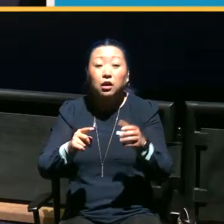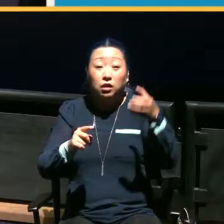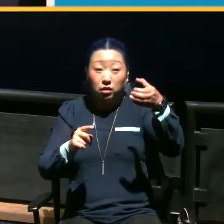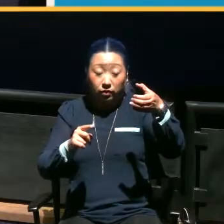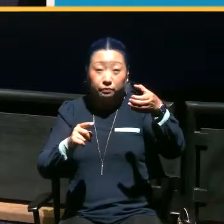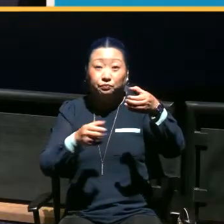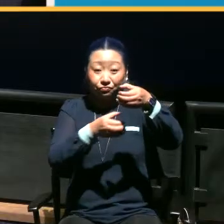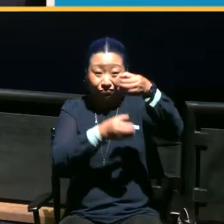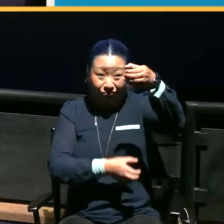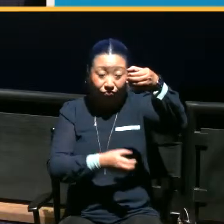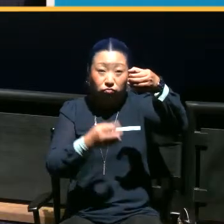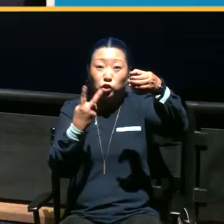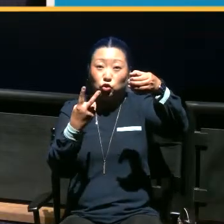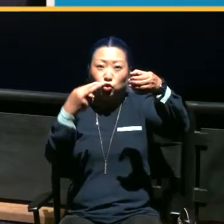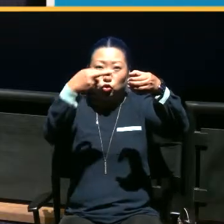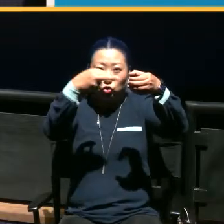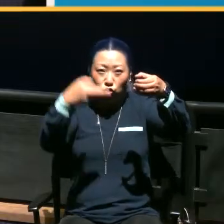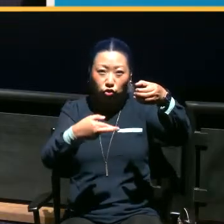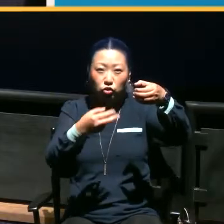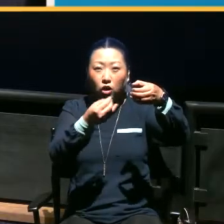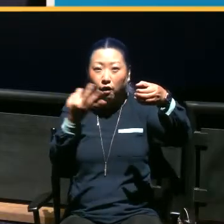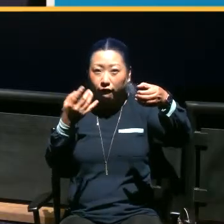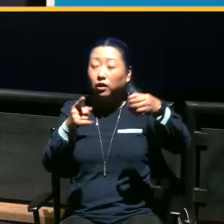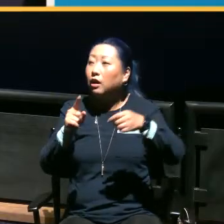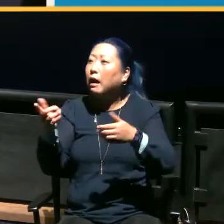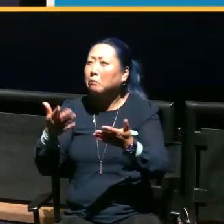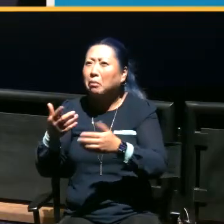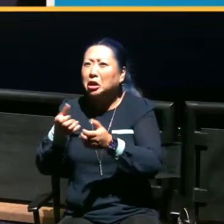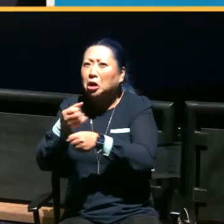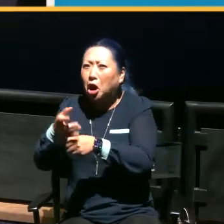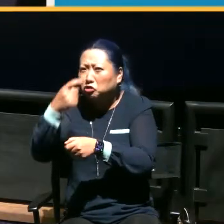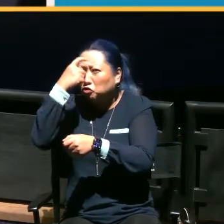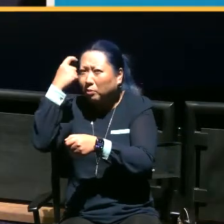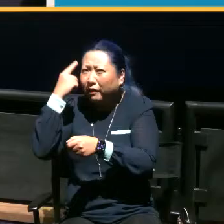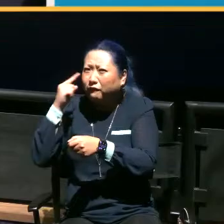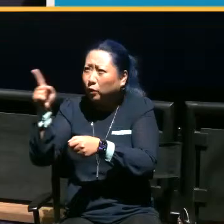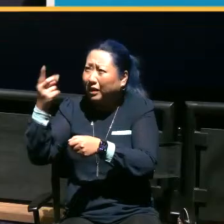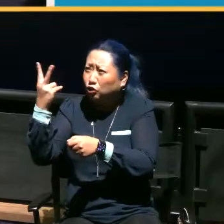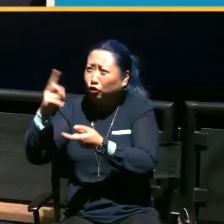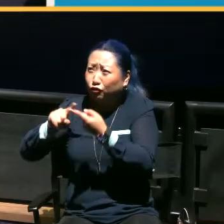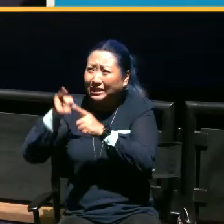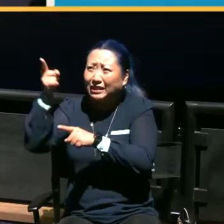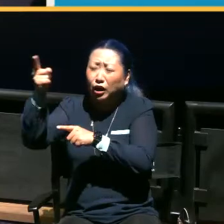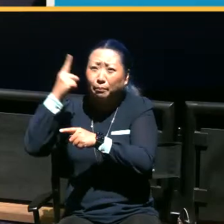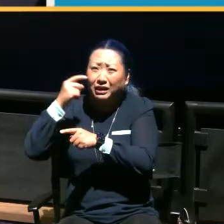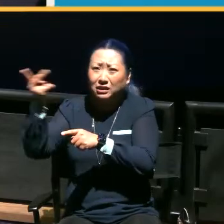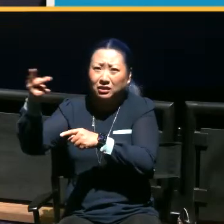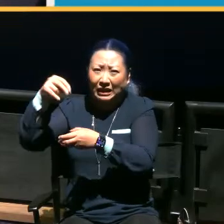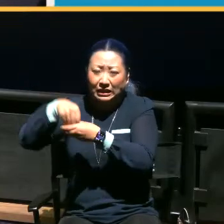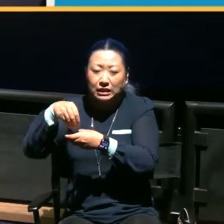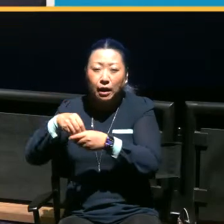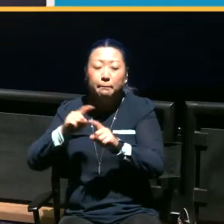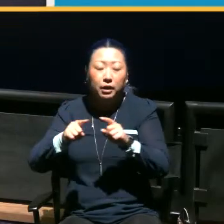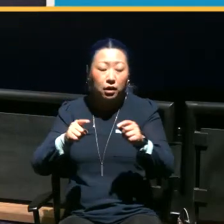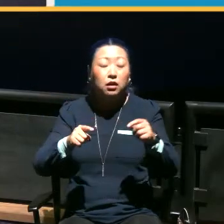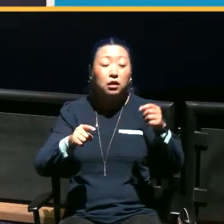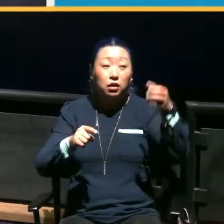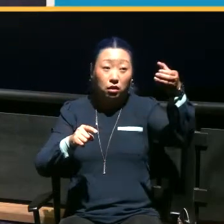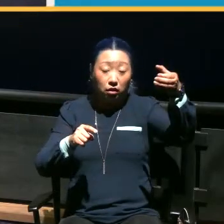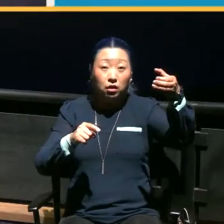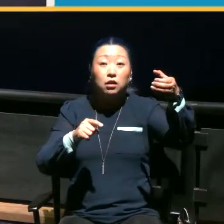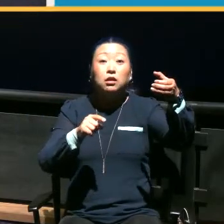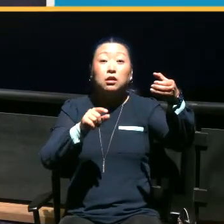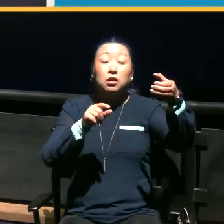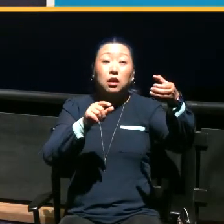off, and then I'm probably giving trauma to my 2 friends back there because they were inside when this was going on. And 2 screws at the bottom, the one on the left comes out, and the one